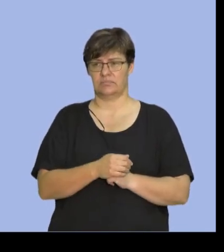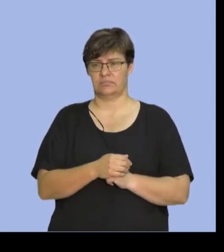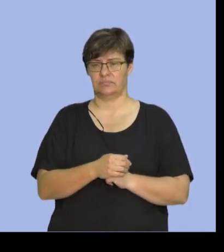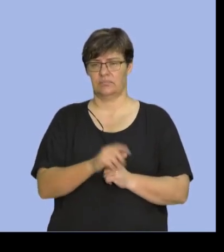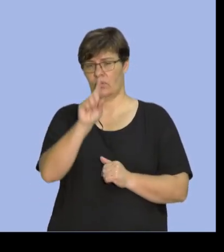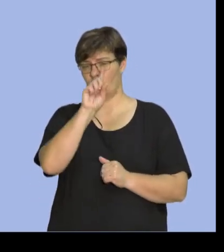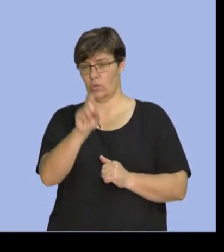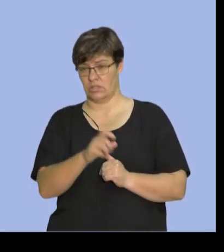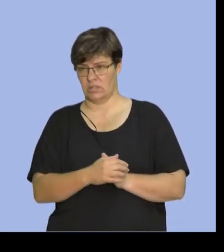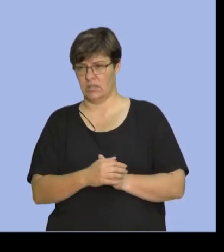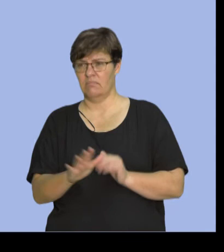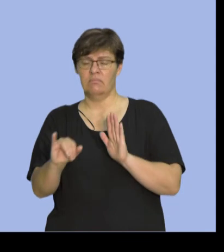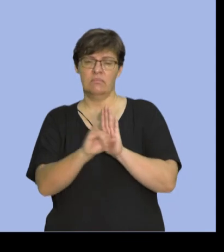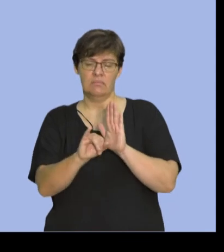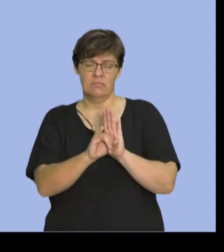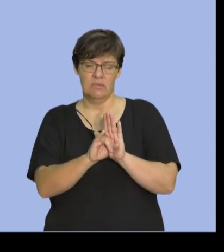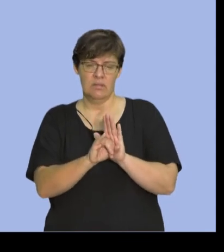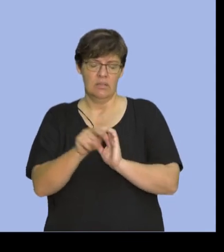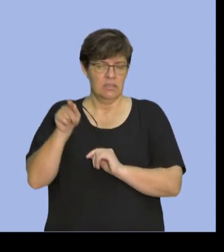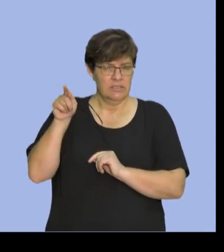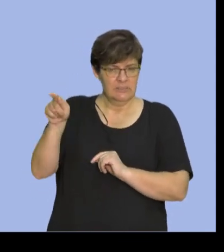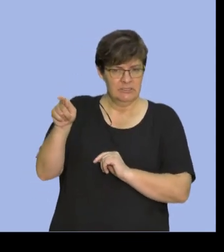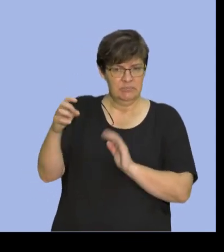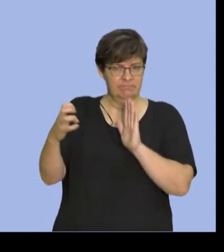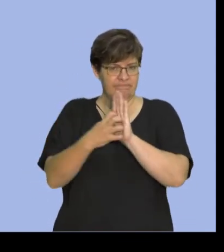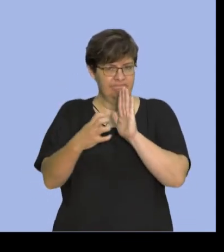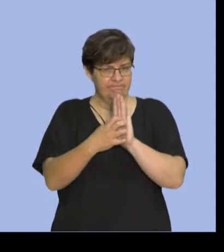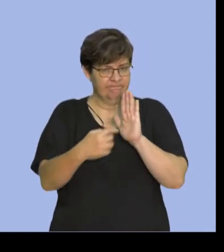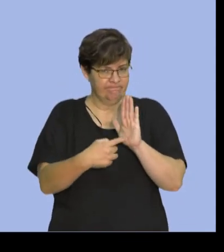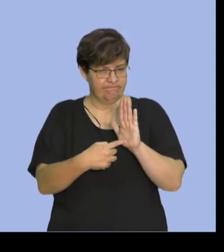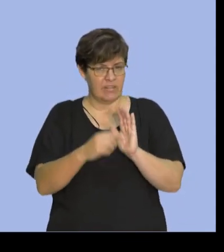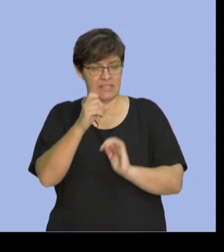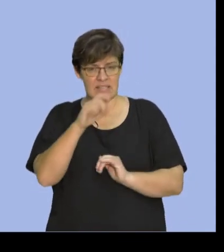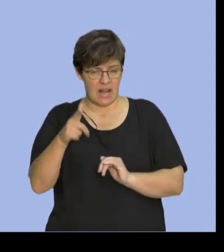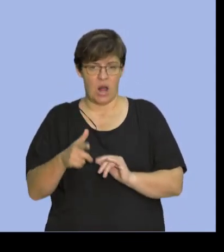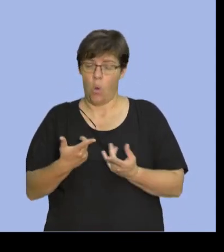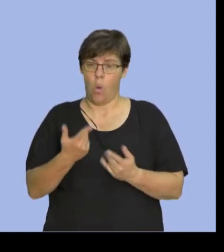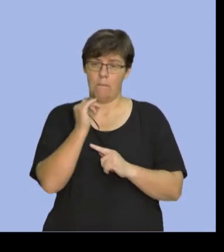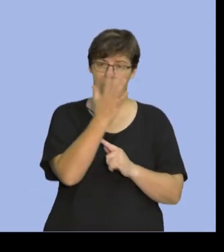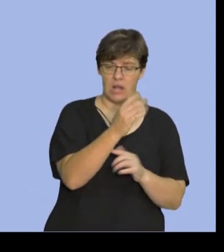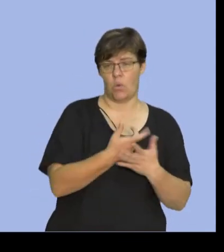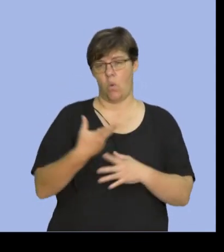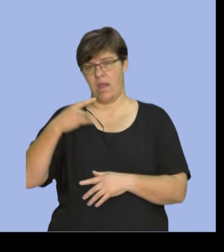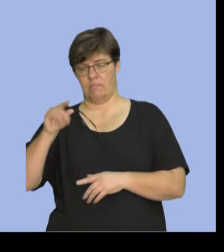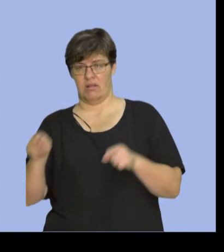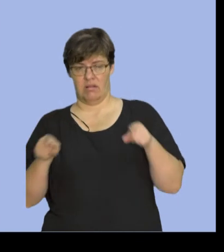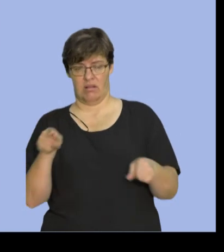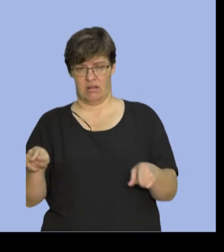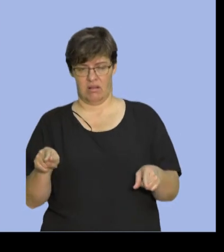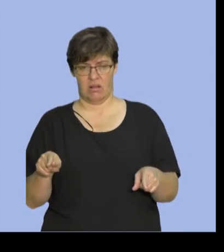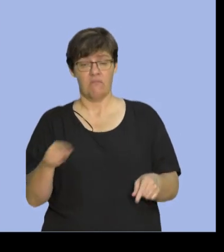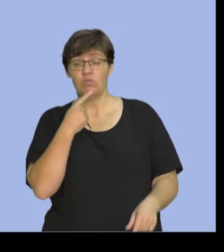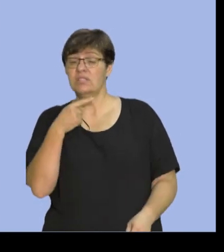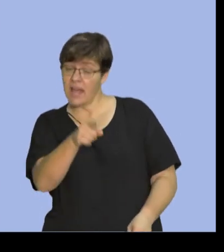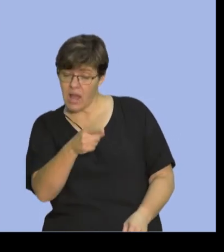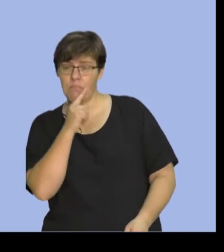question. Identify whether the cell below is an animal or plant cell. Provide a reason for your